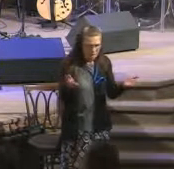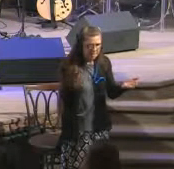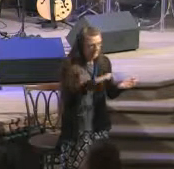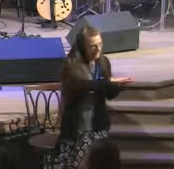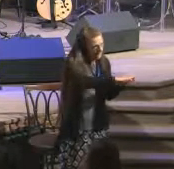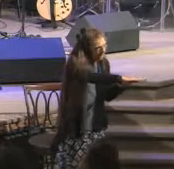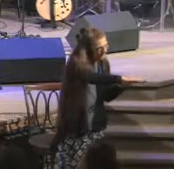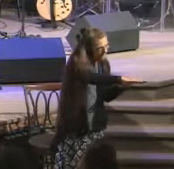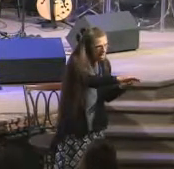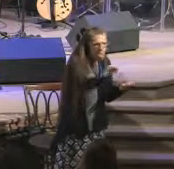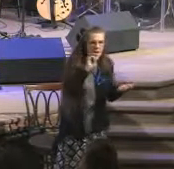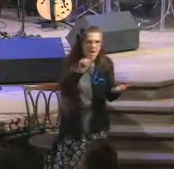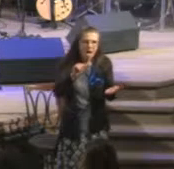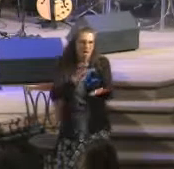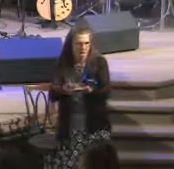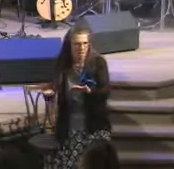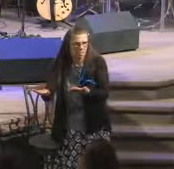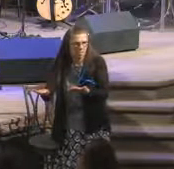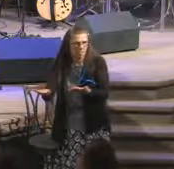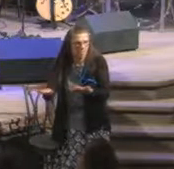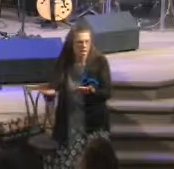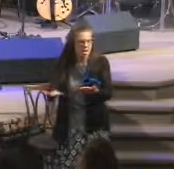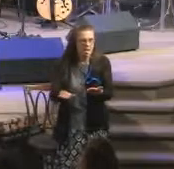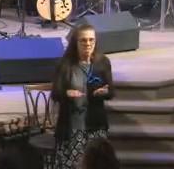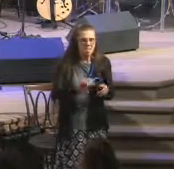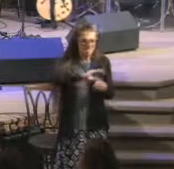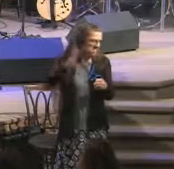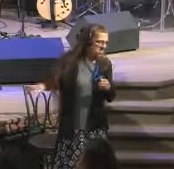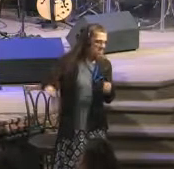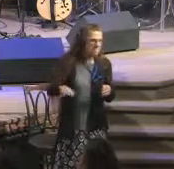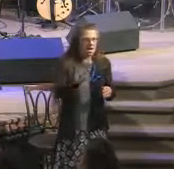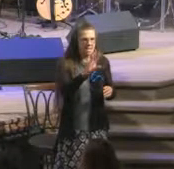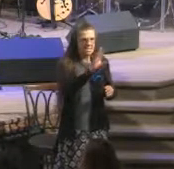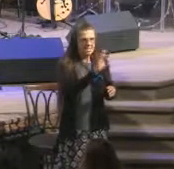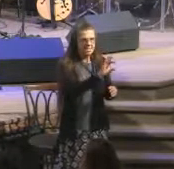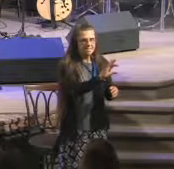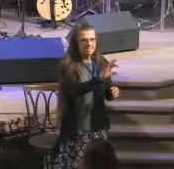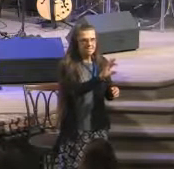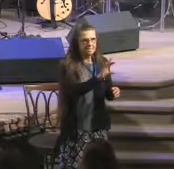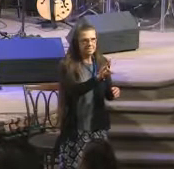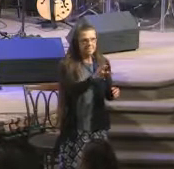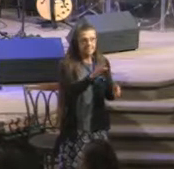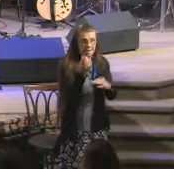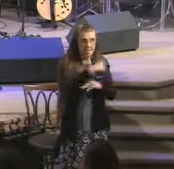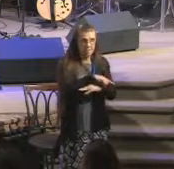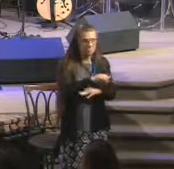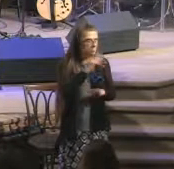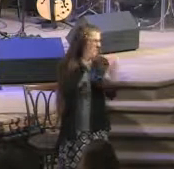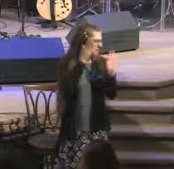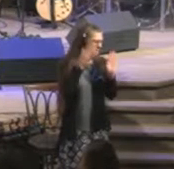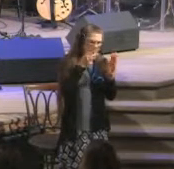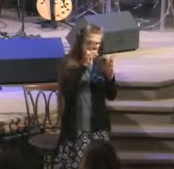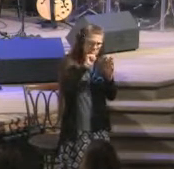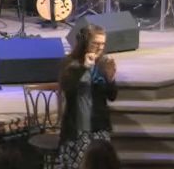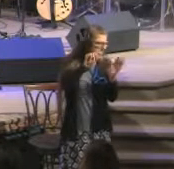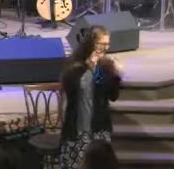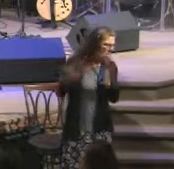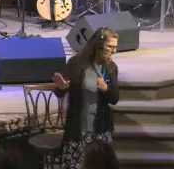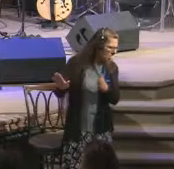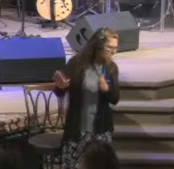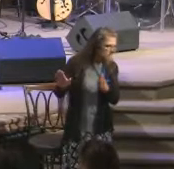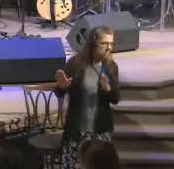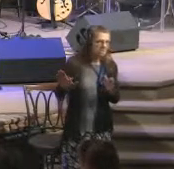clean and unclean. They disregard my Sabbath day so that I am dishonored among them. And then your leaders are like wolves